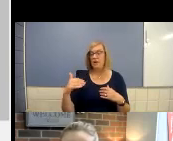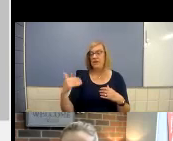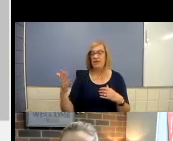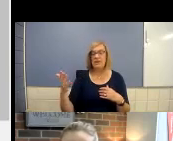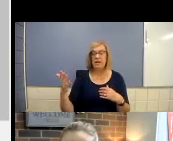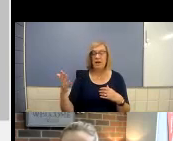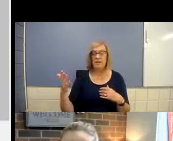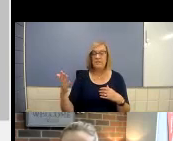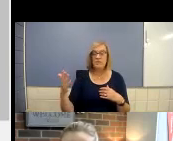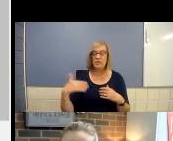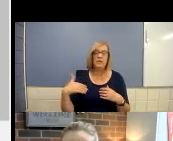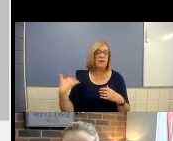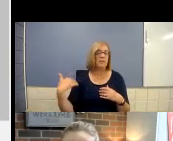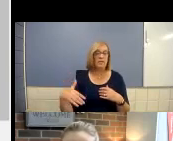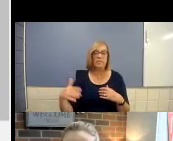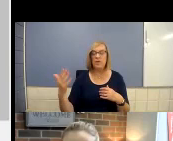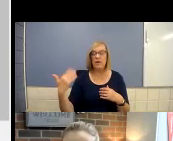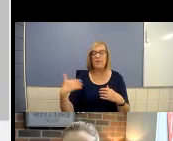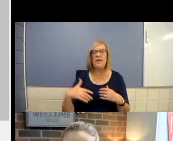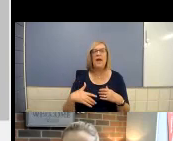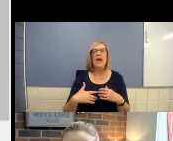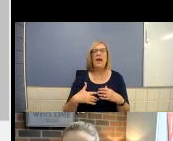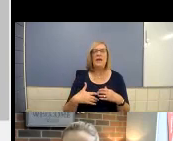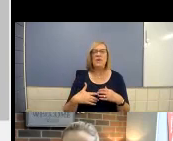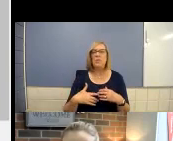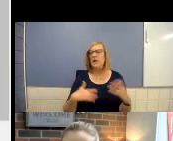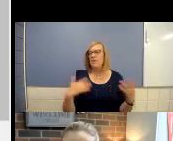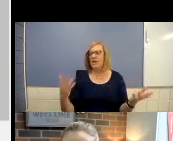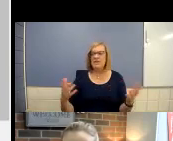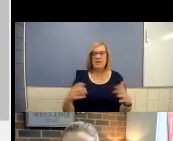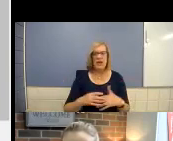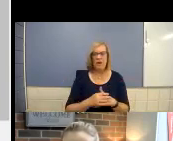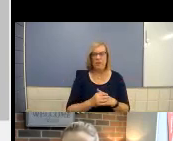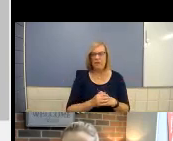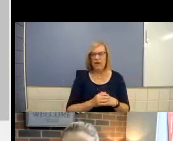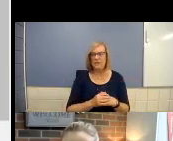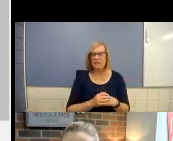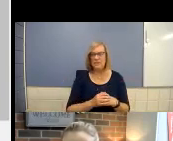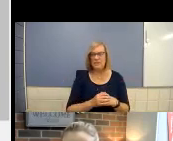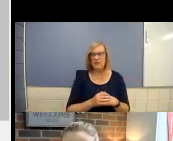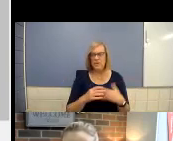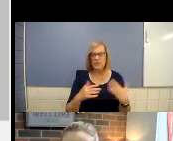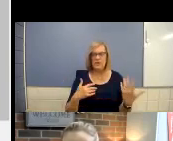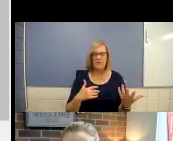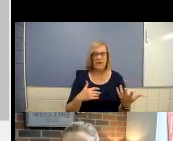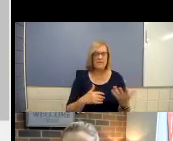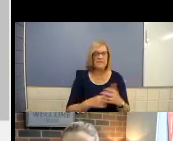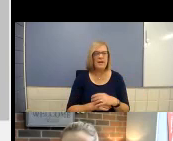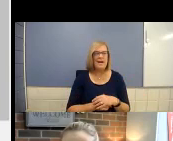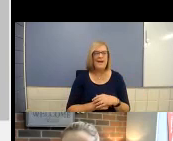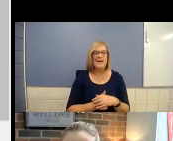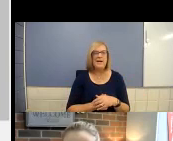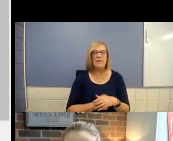deaf and hard of hearing children involved in programming. And so we go volunteer and help at some of those